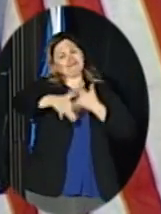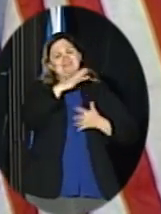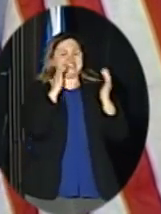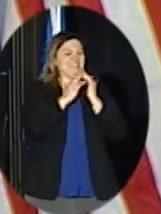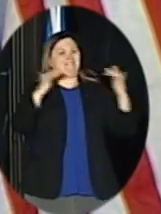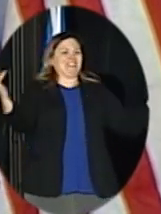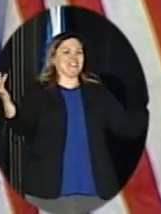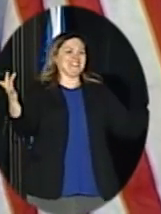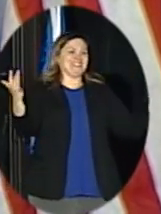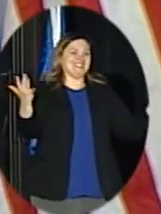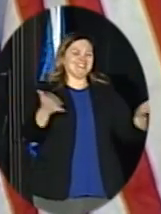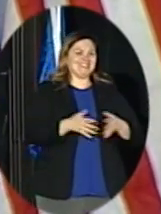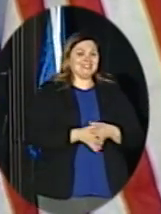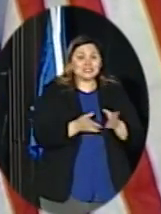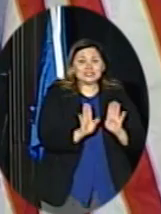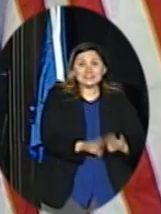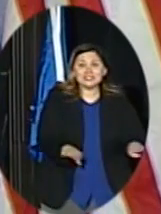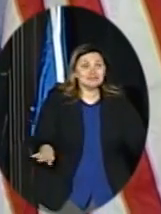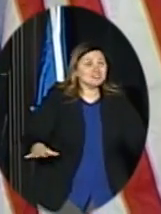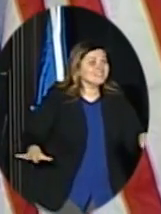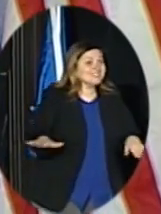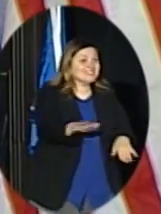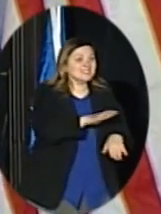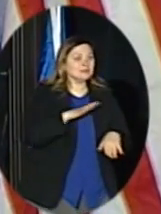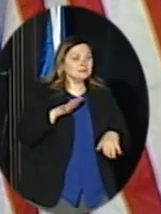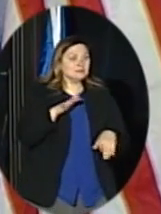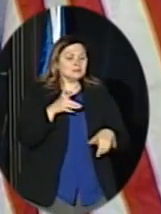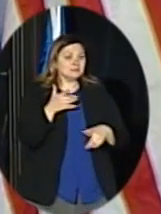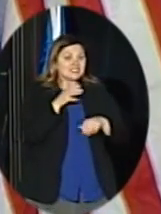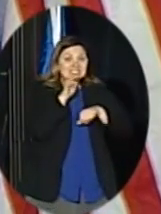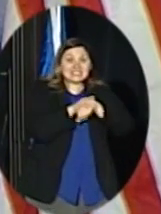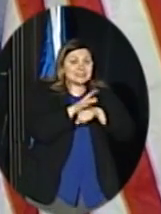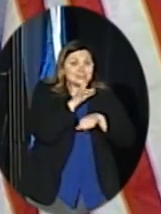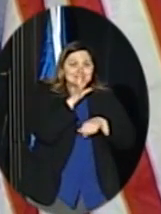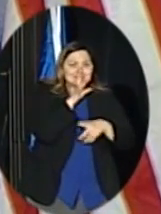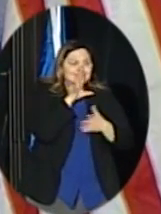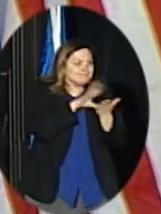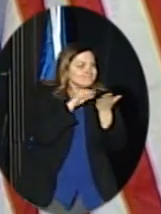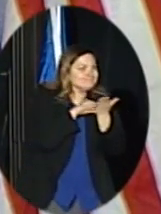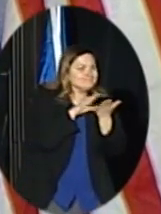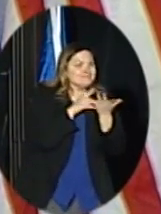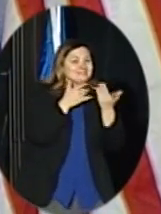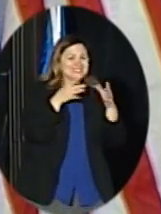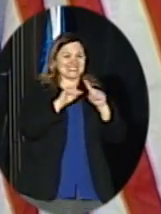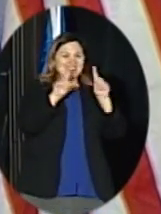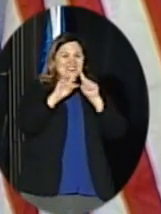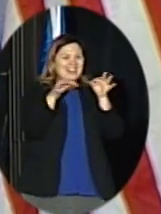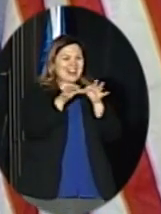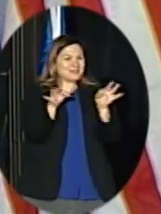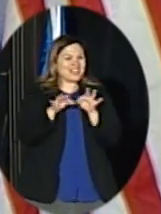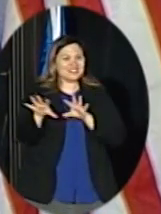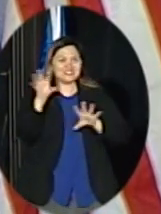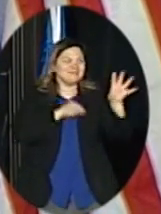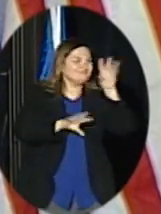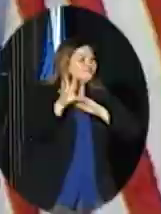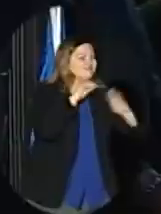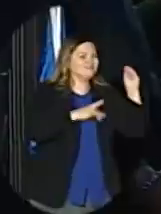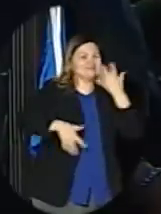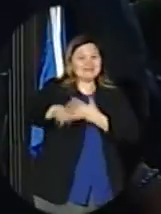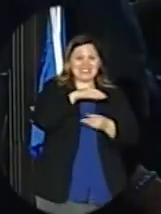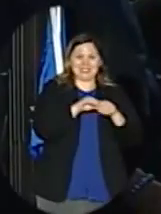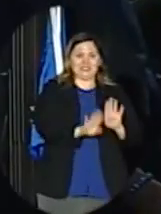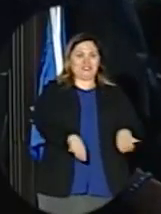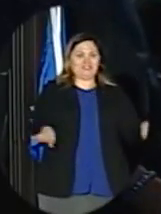When we see children, not as English learners, but as language teachers in our schools.